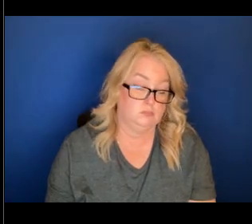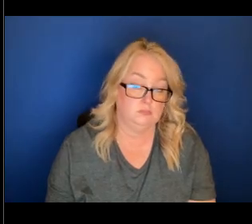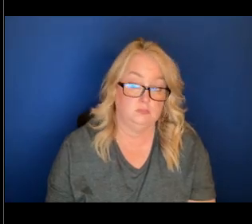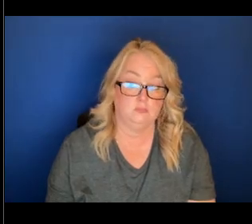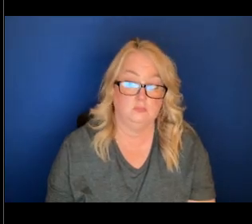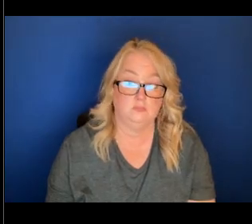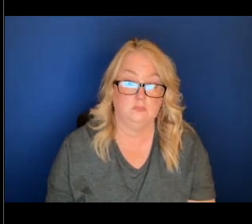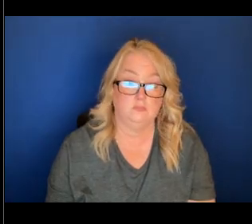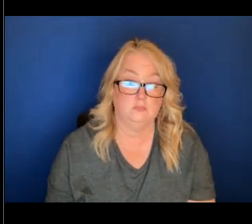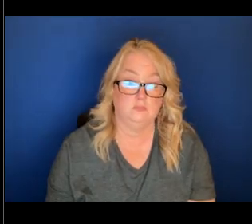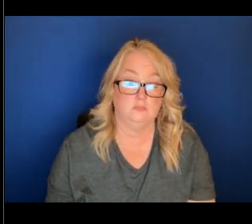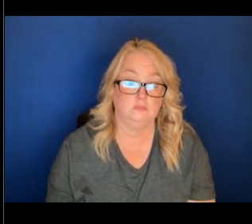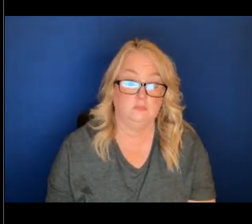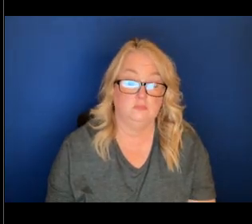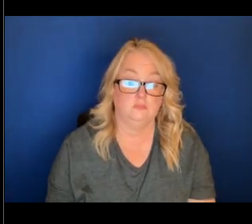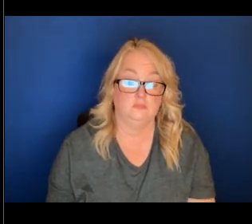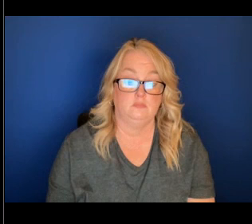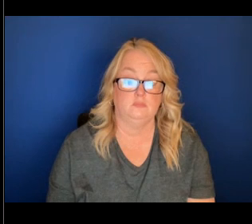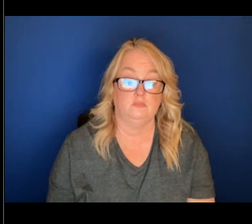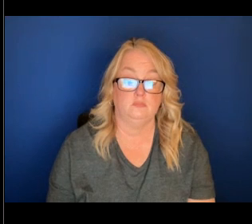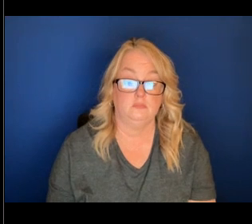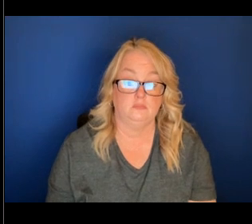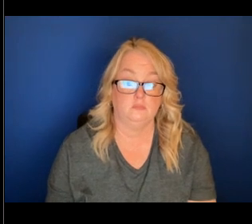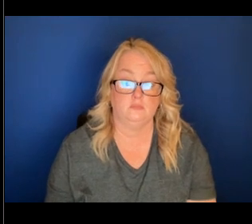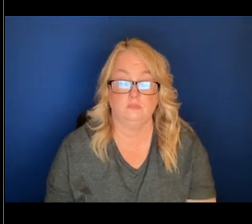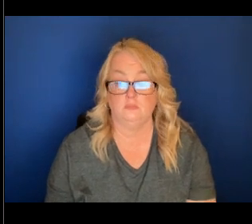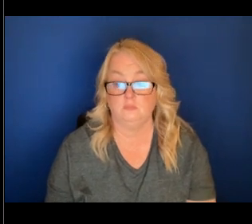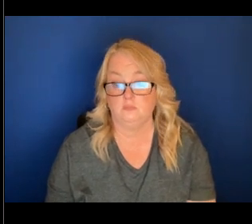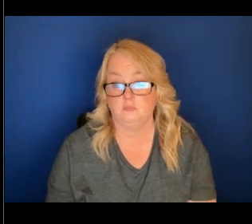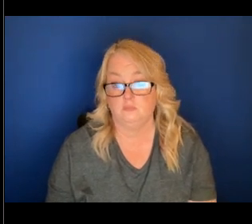All right, I'll give a few more moments to get your selections in.